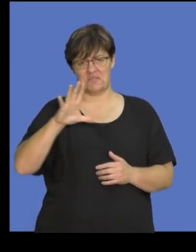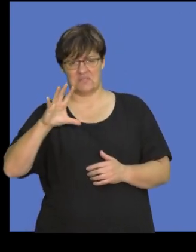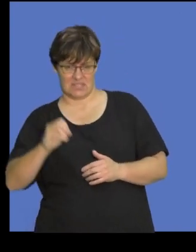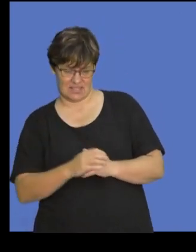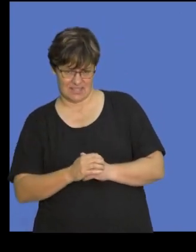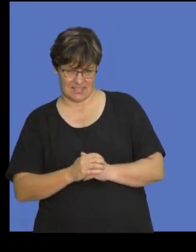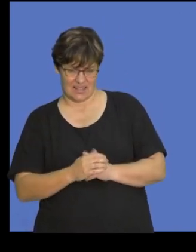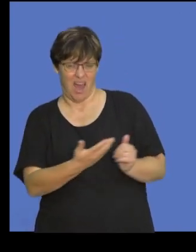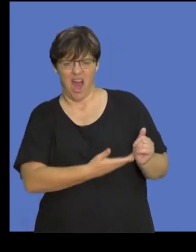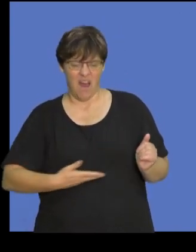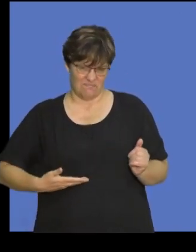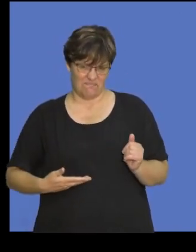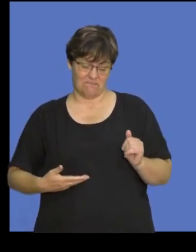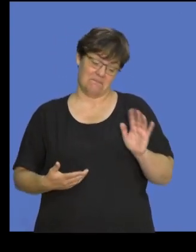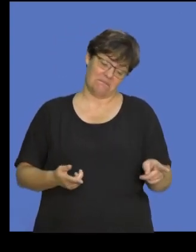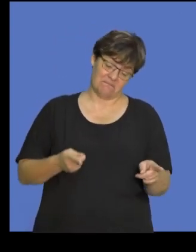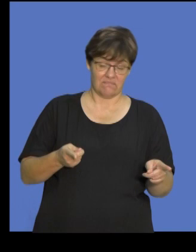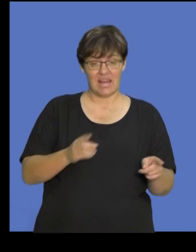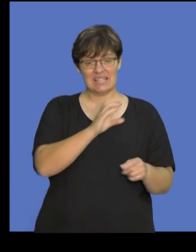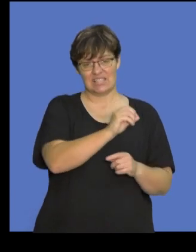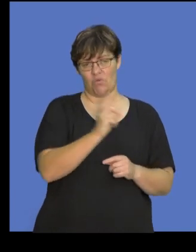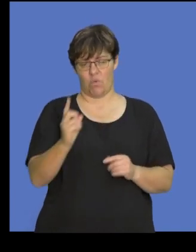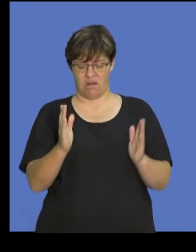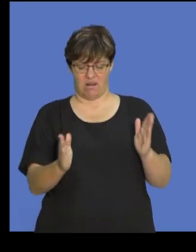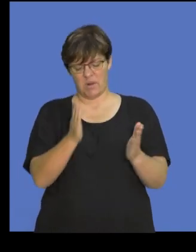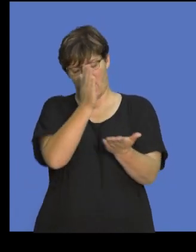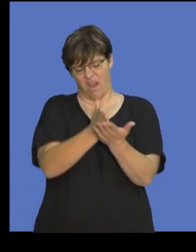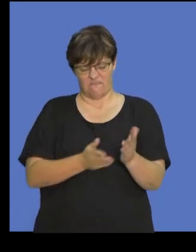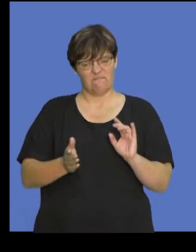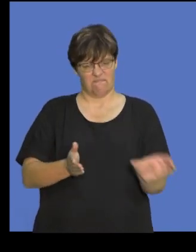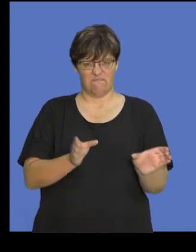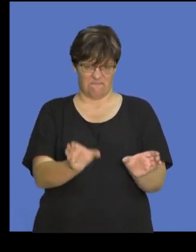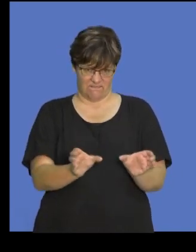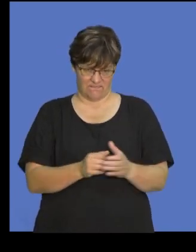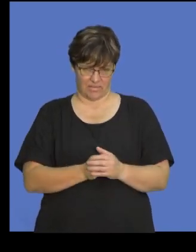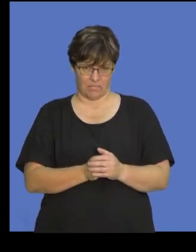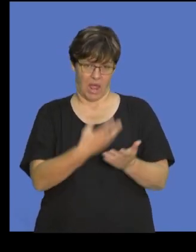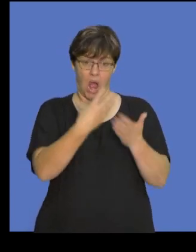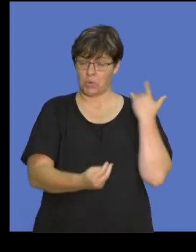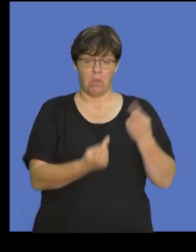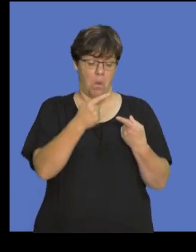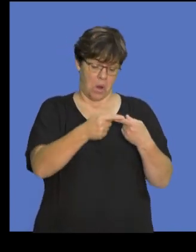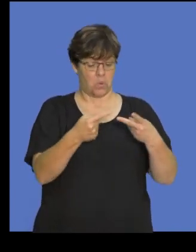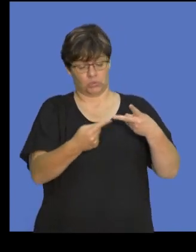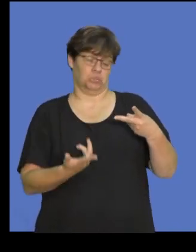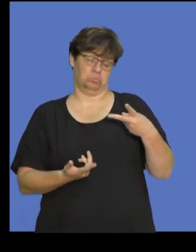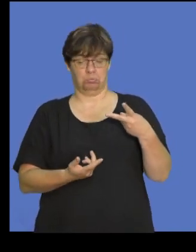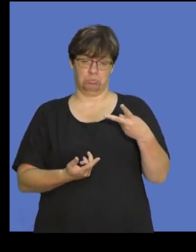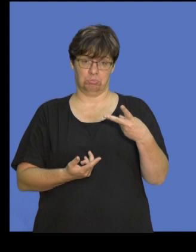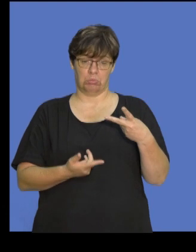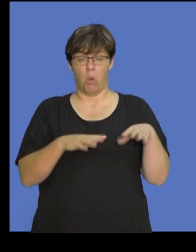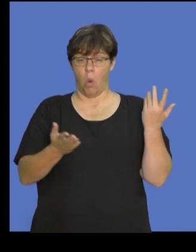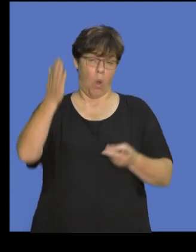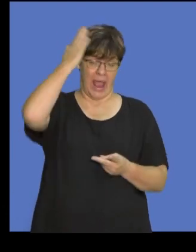50%. It's halfway between 0 and 1. Because there are only 2 outcomes. It